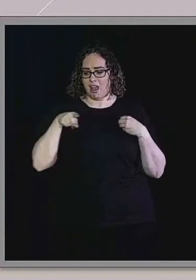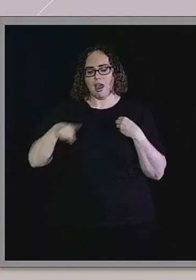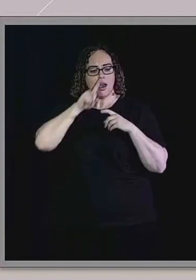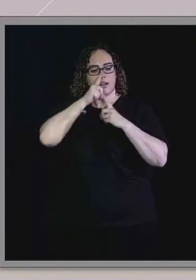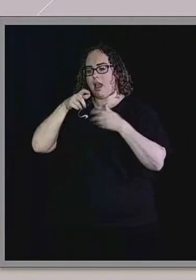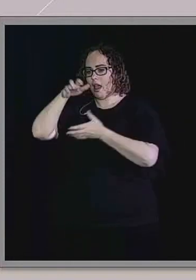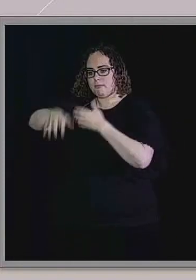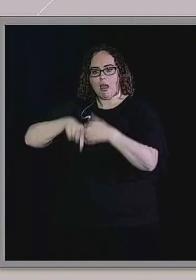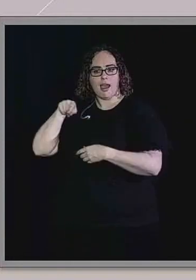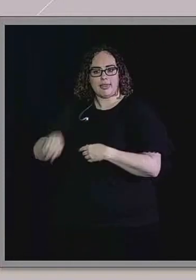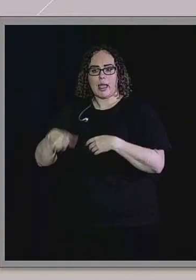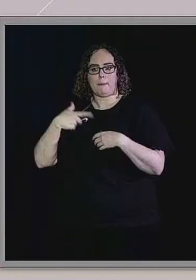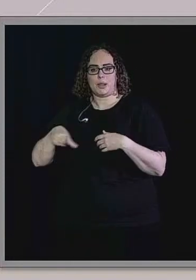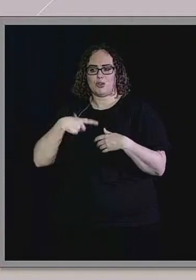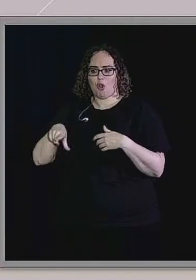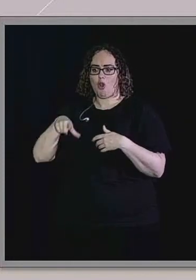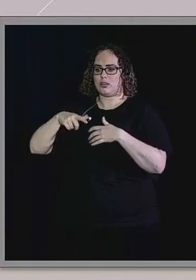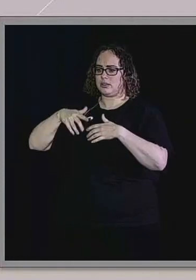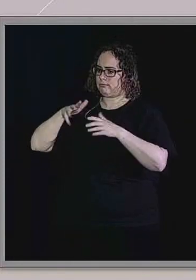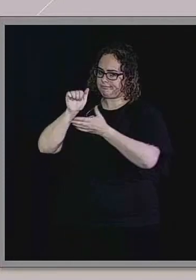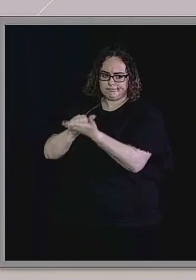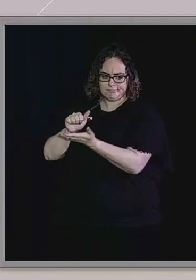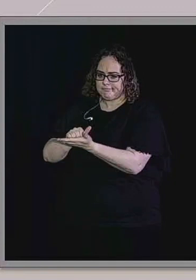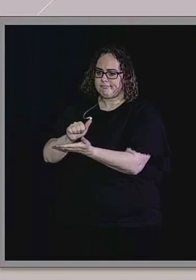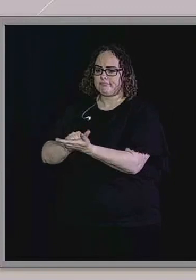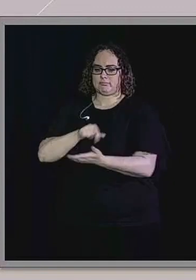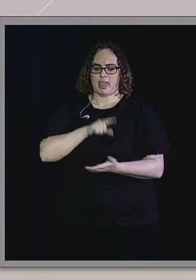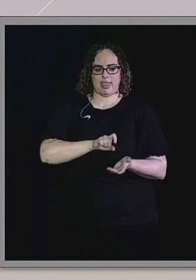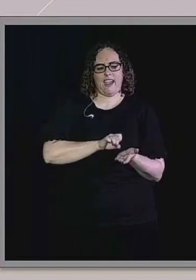can see the sort of the